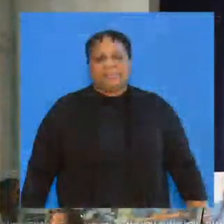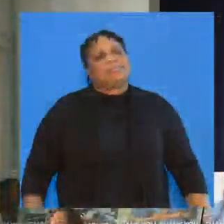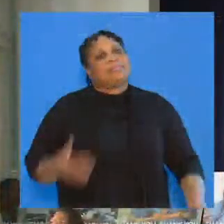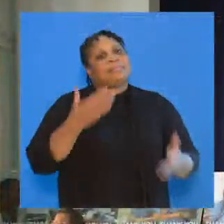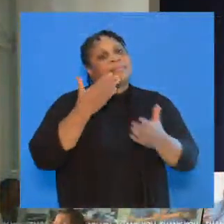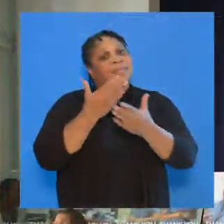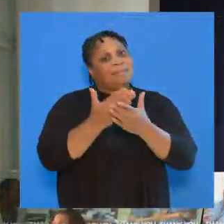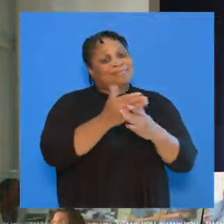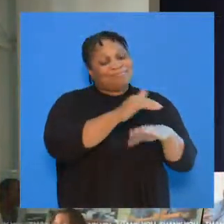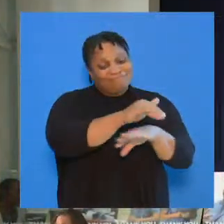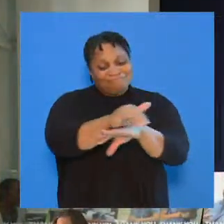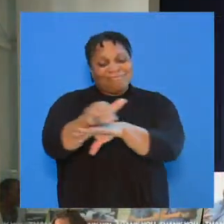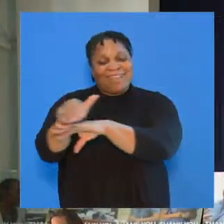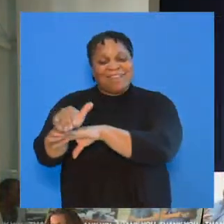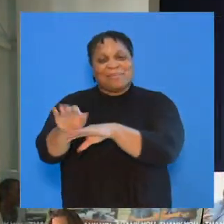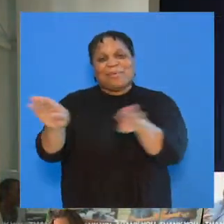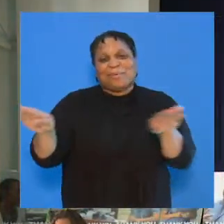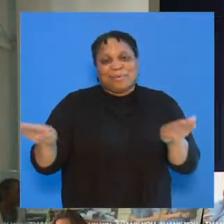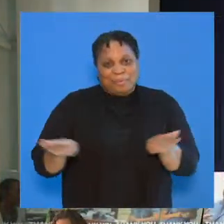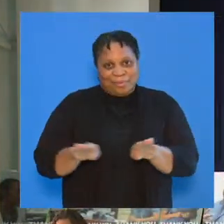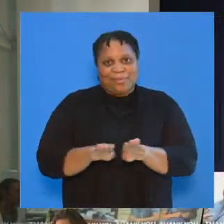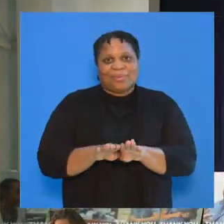Good evening, Bermuda.